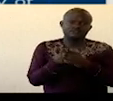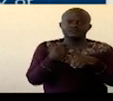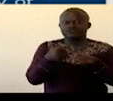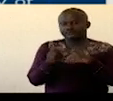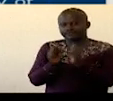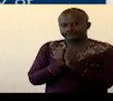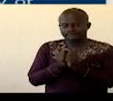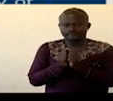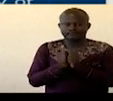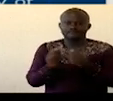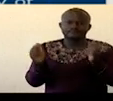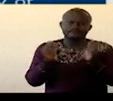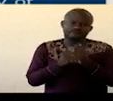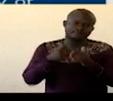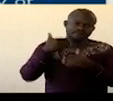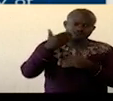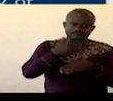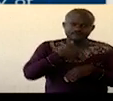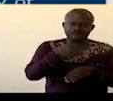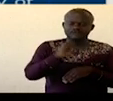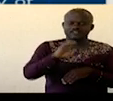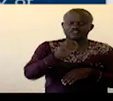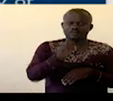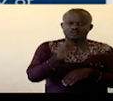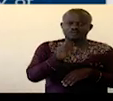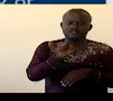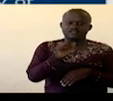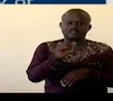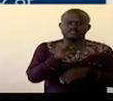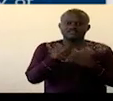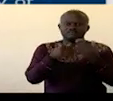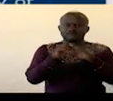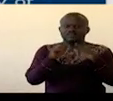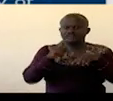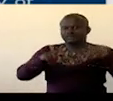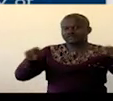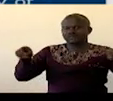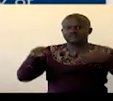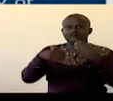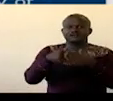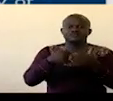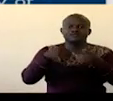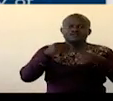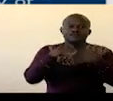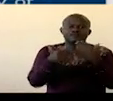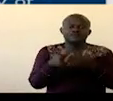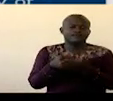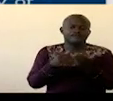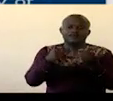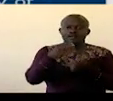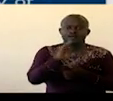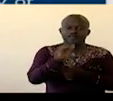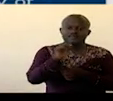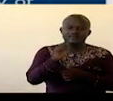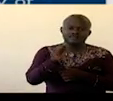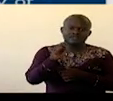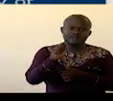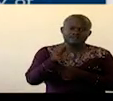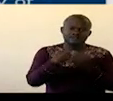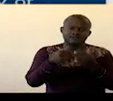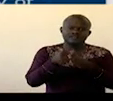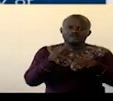species. And then we have ecosystem diversity, where we have a variety of habitats,